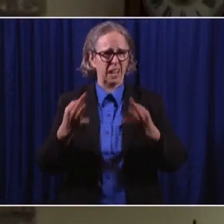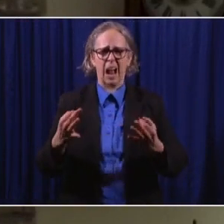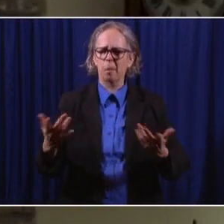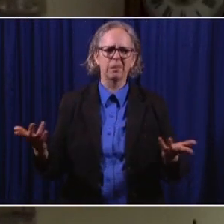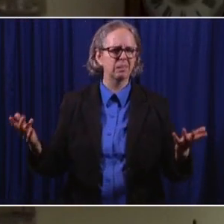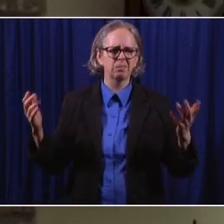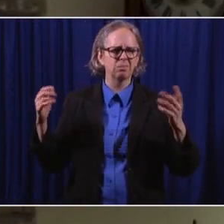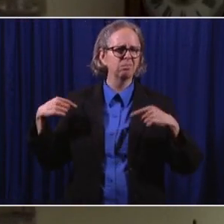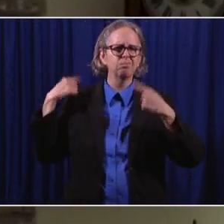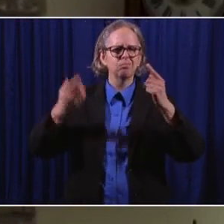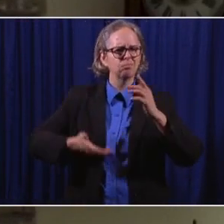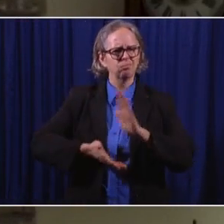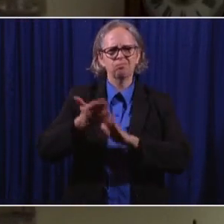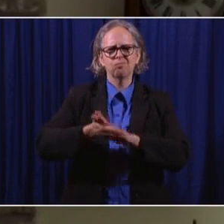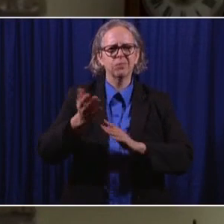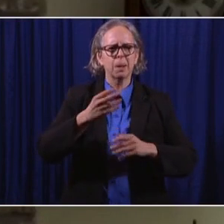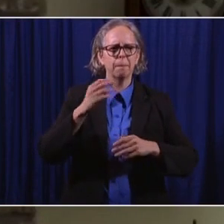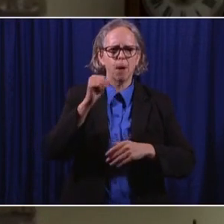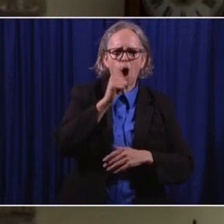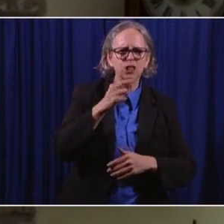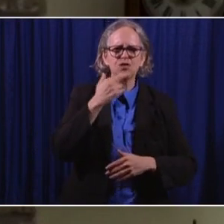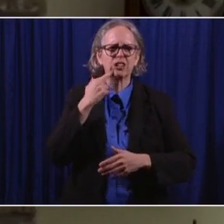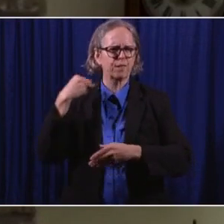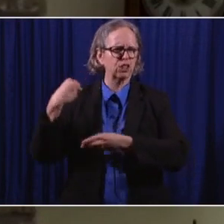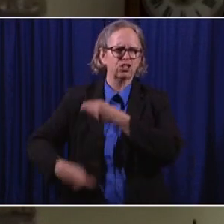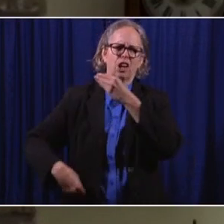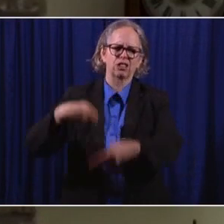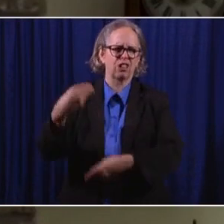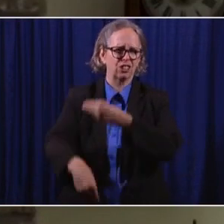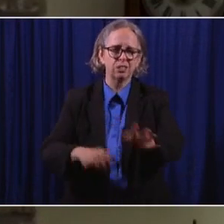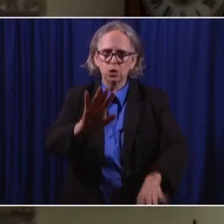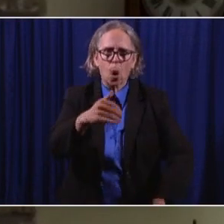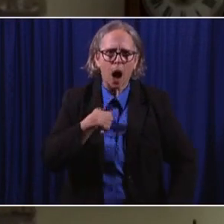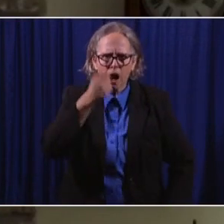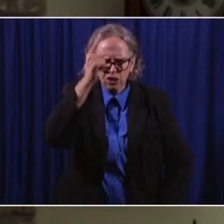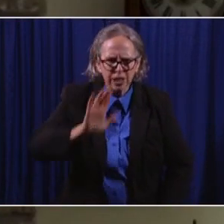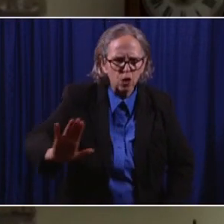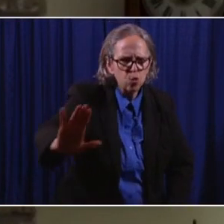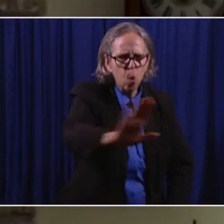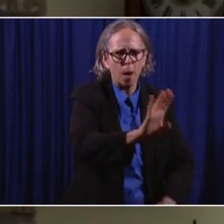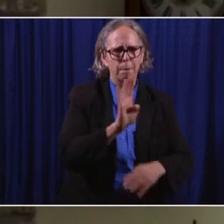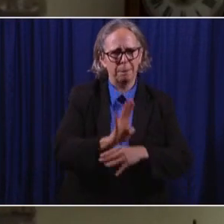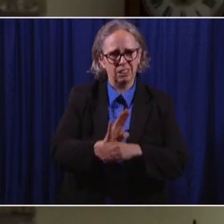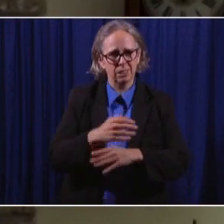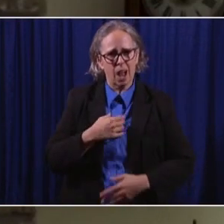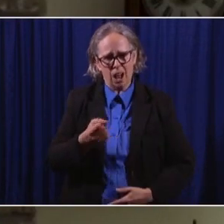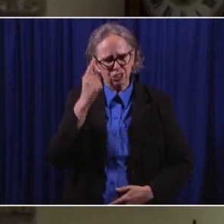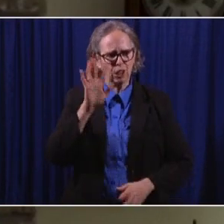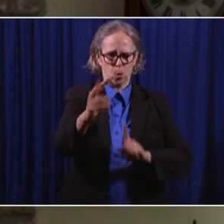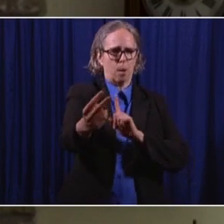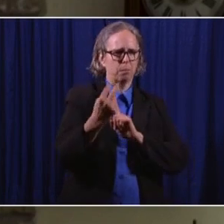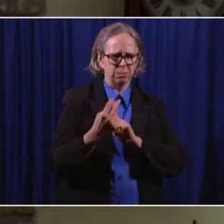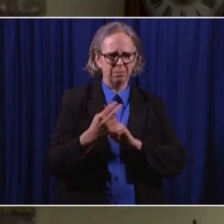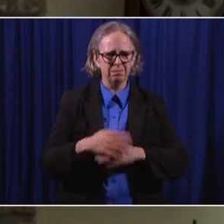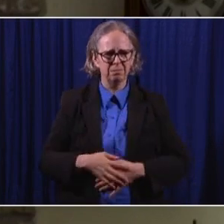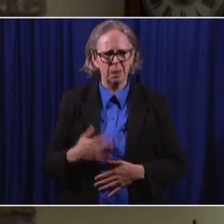restaurants. And I get it. I understand that. I have close friends who run